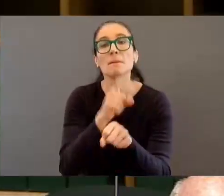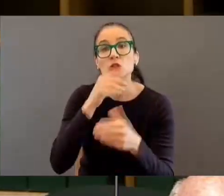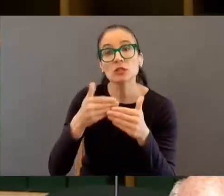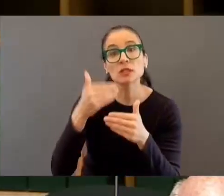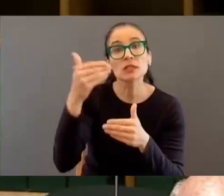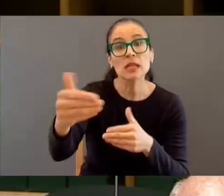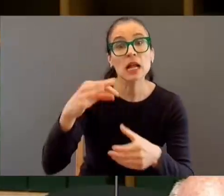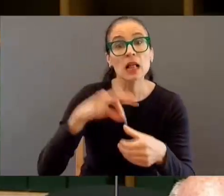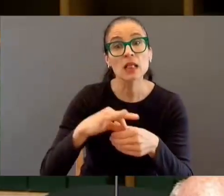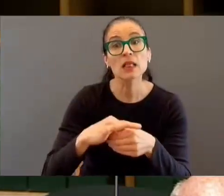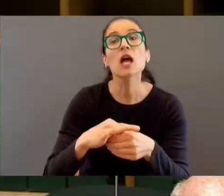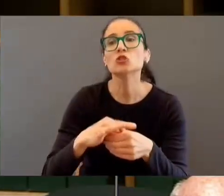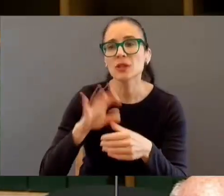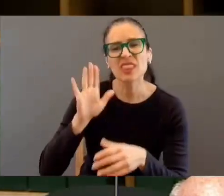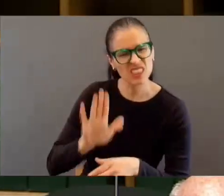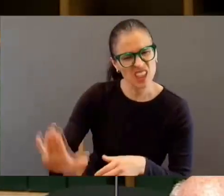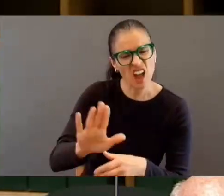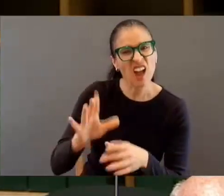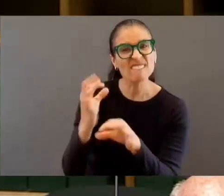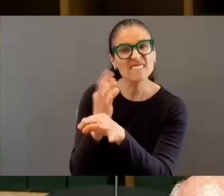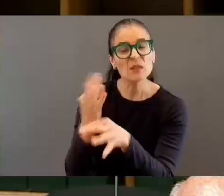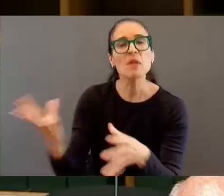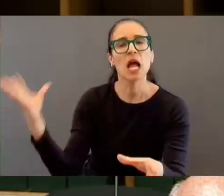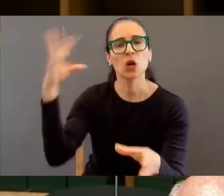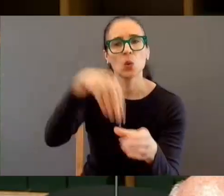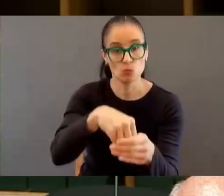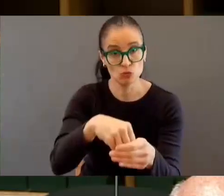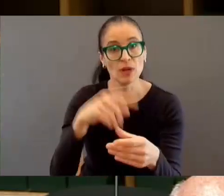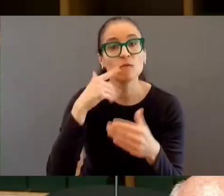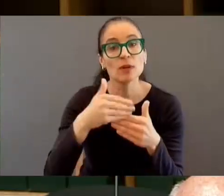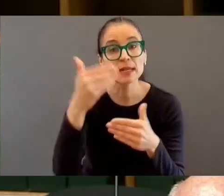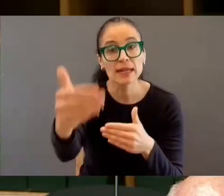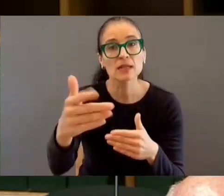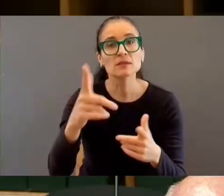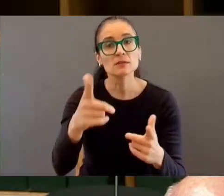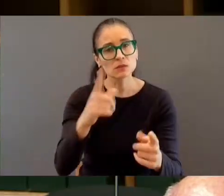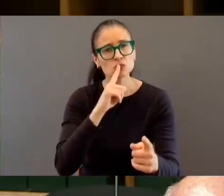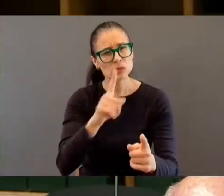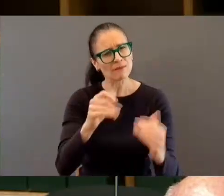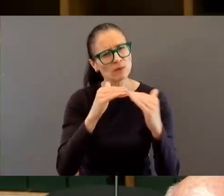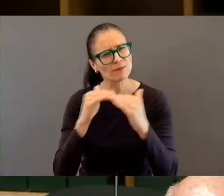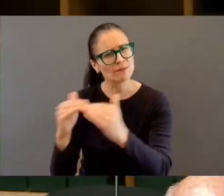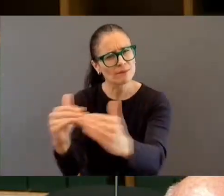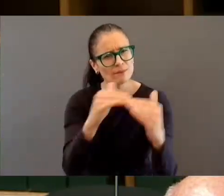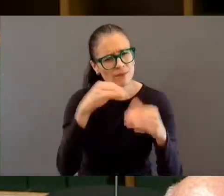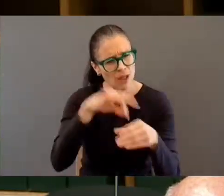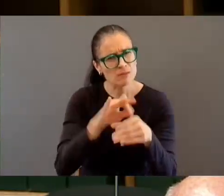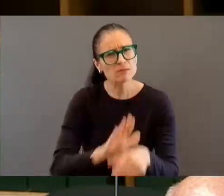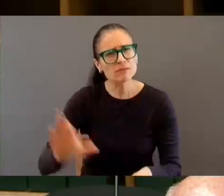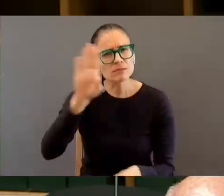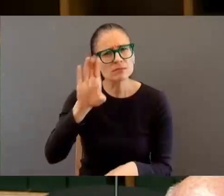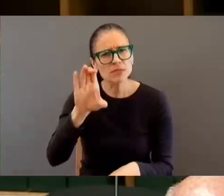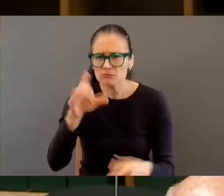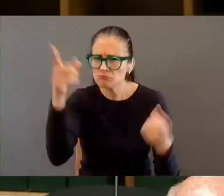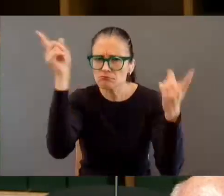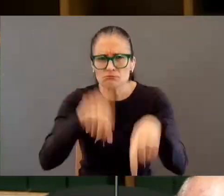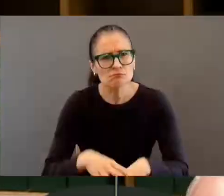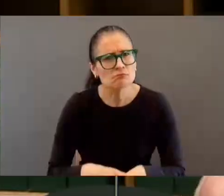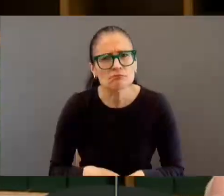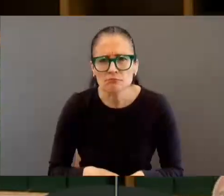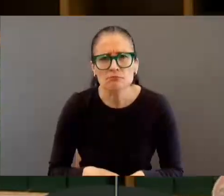fair elections in this province is a vitally important component of our democracy, and we'll continue to do that work.